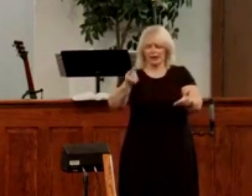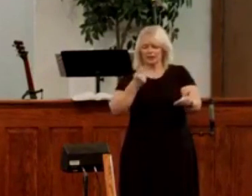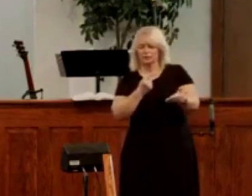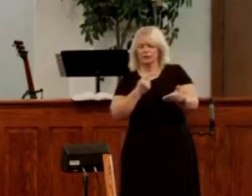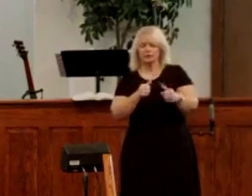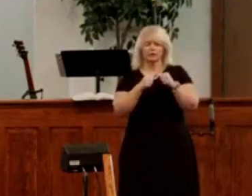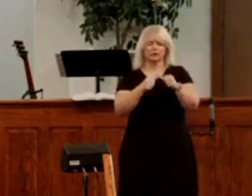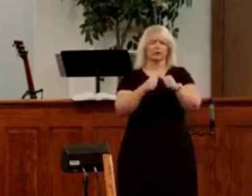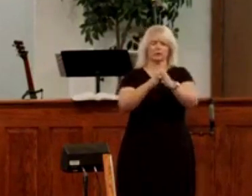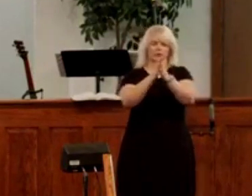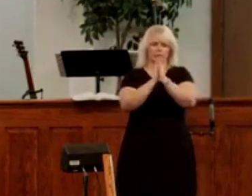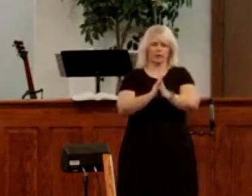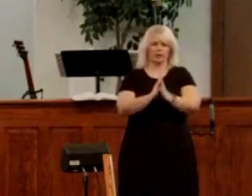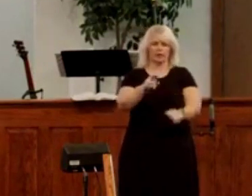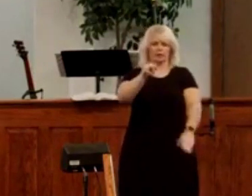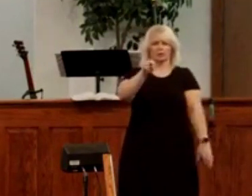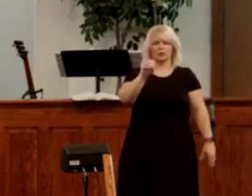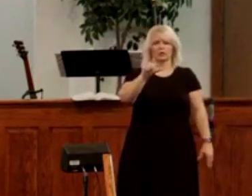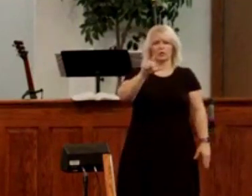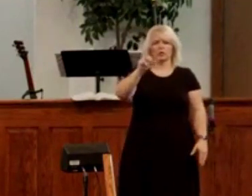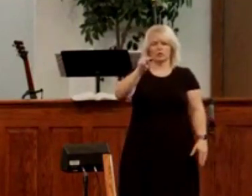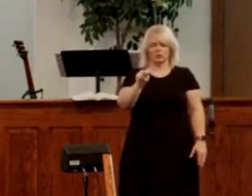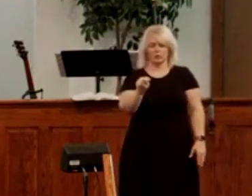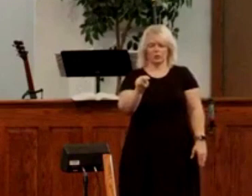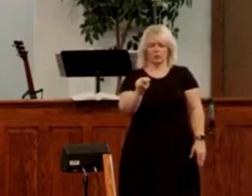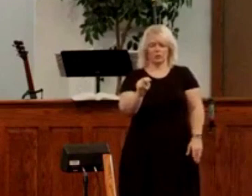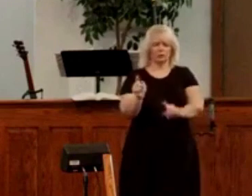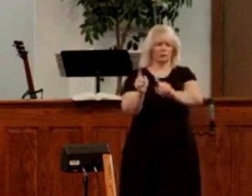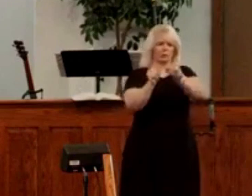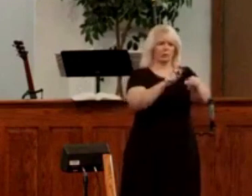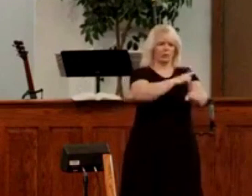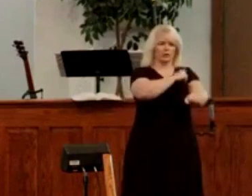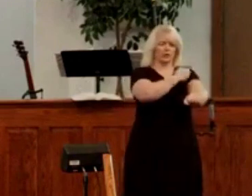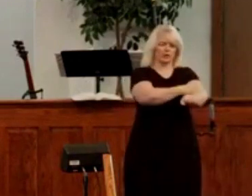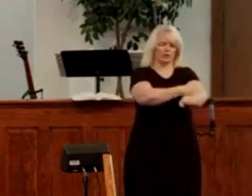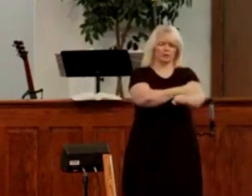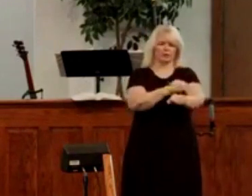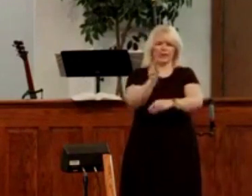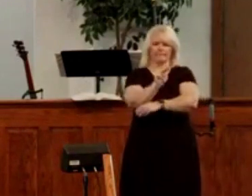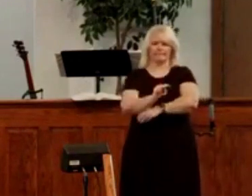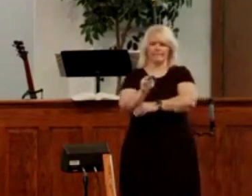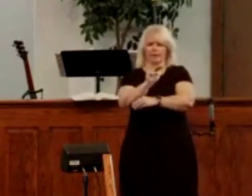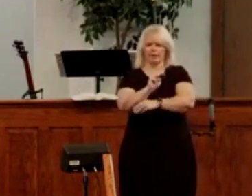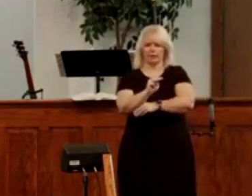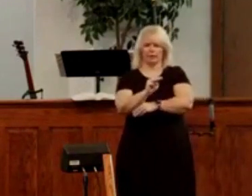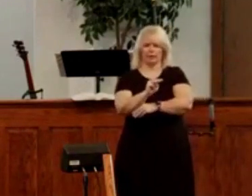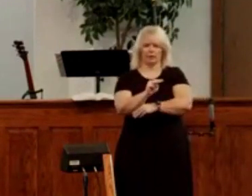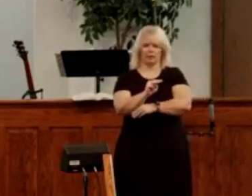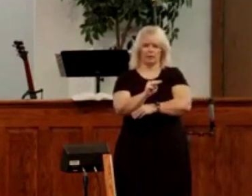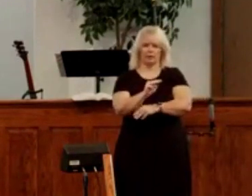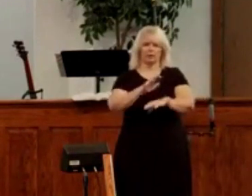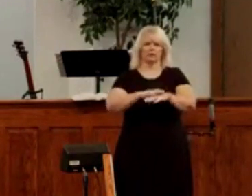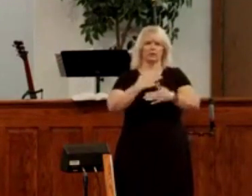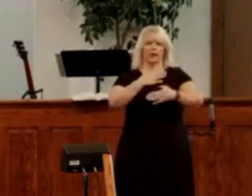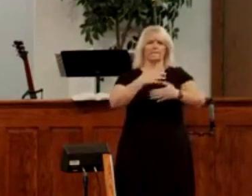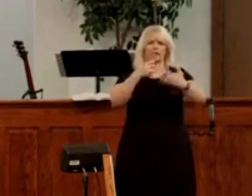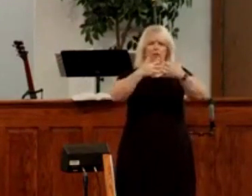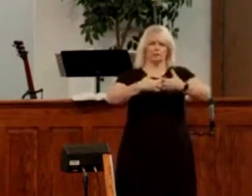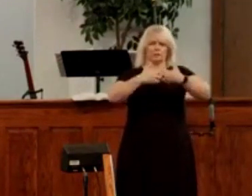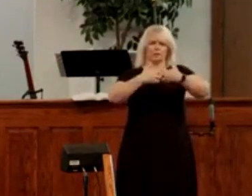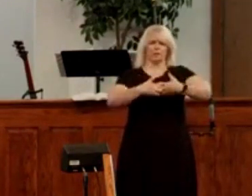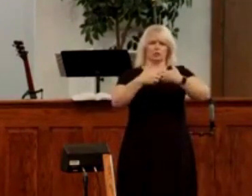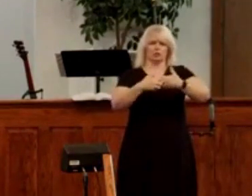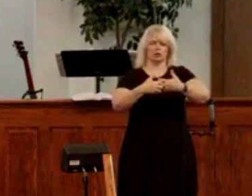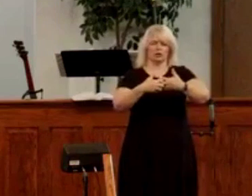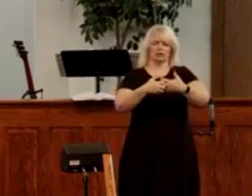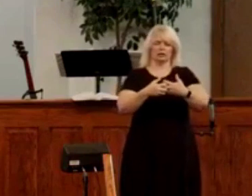Pat. Keep praying for Nolan Anderson. Nolan went to the hospital on Monday and was put on a ventilator, and each of the last several days